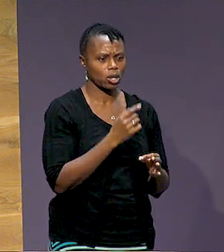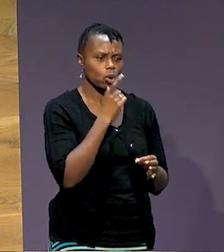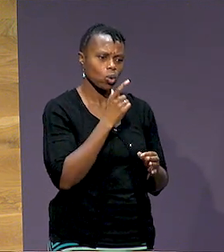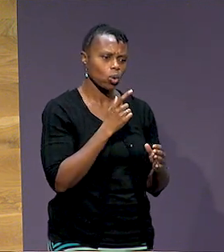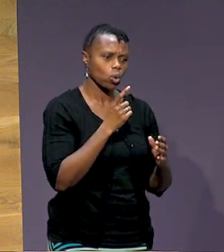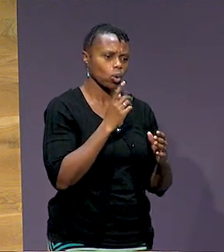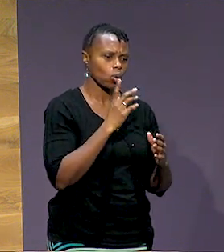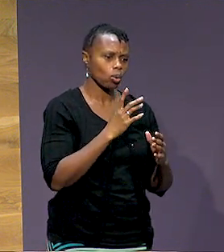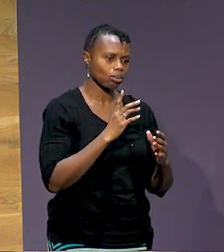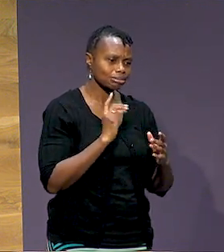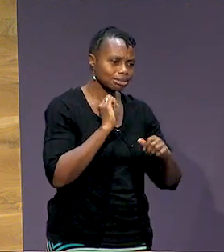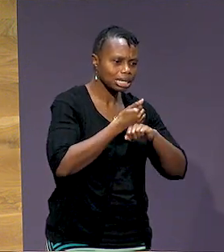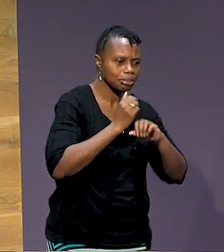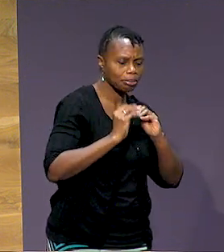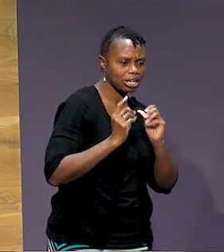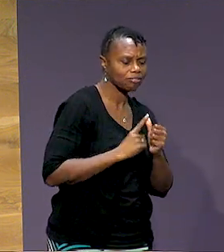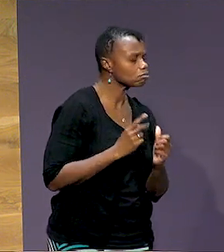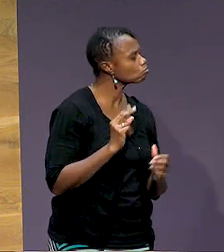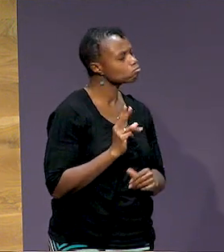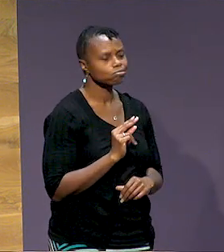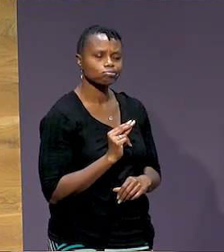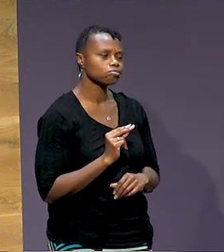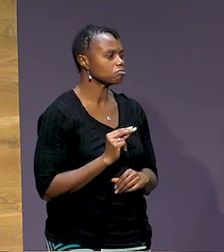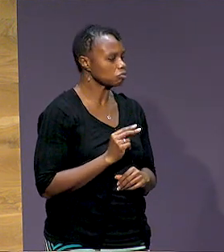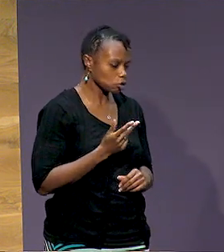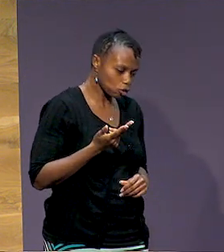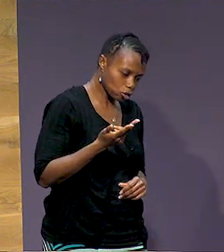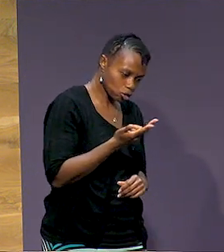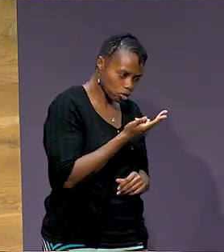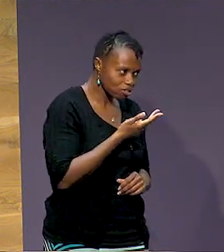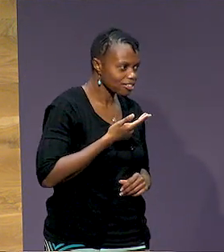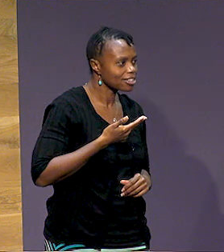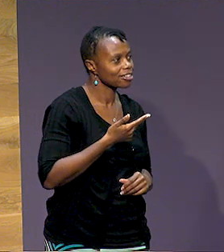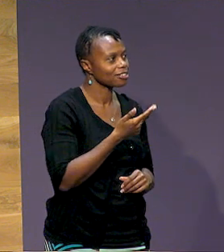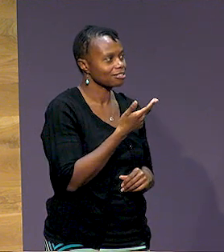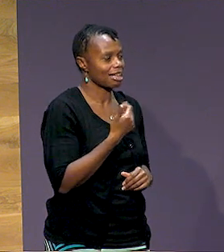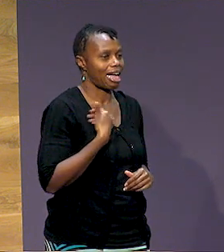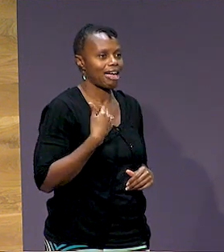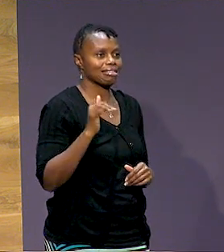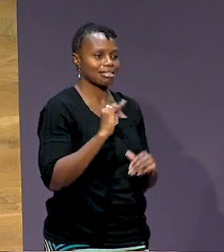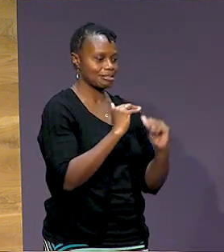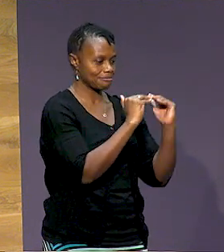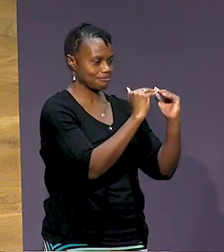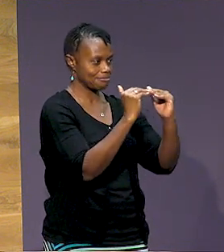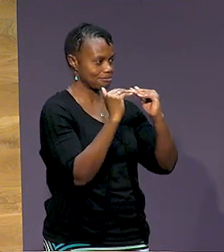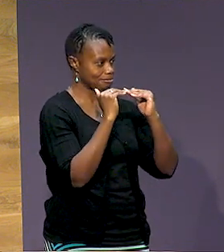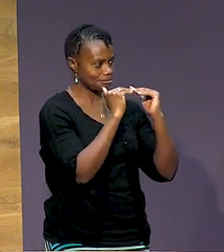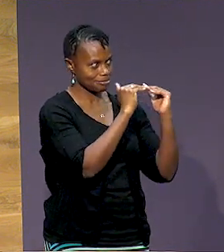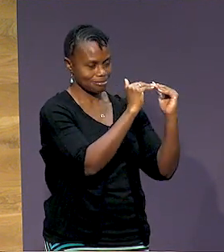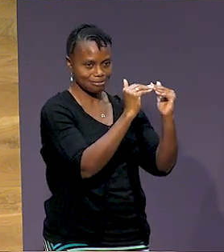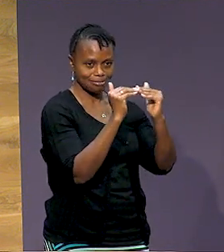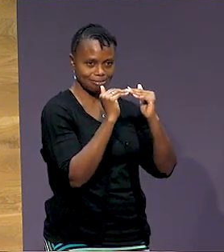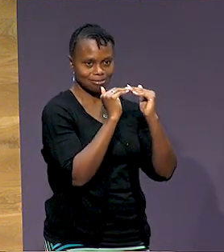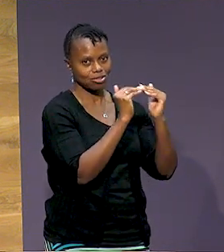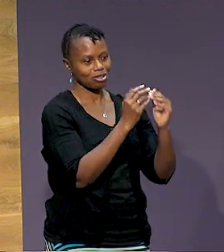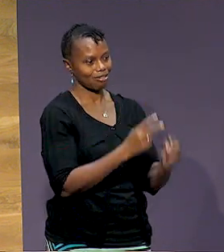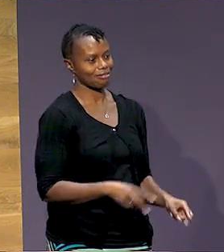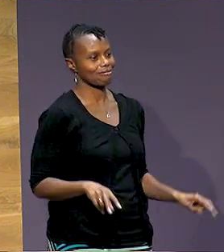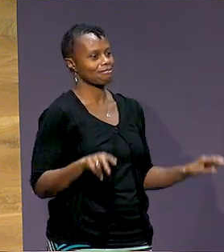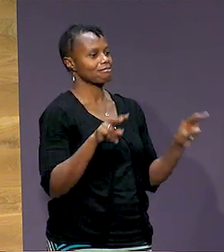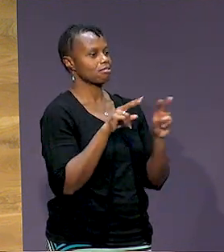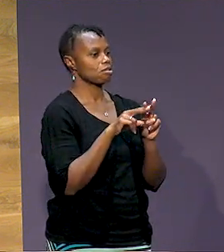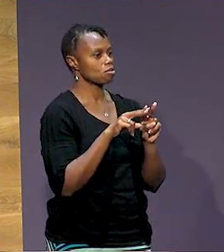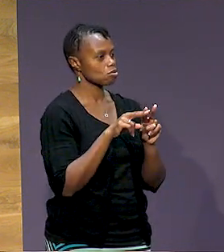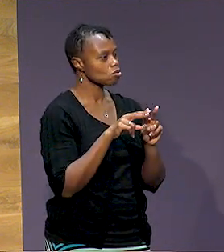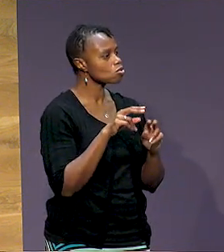as in, this is of all of us, like the three of us have the same equal value in this. And the